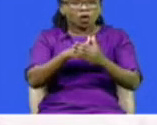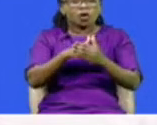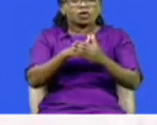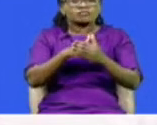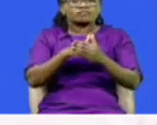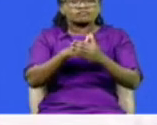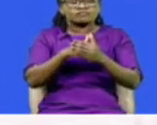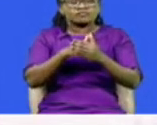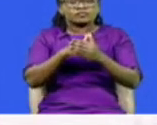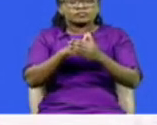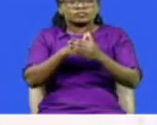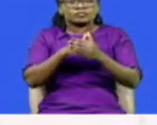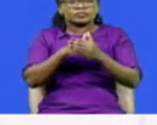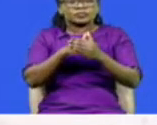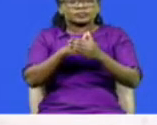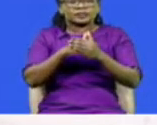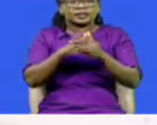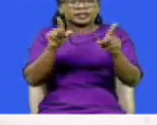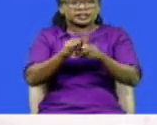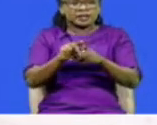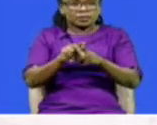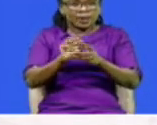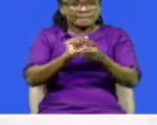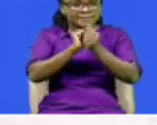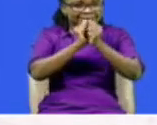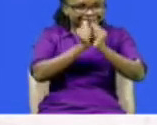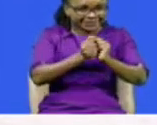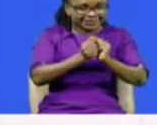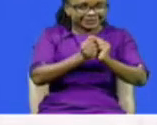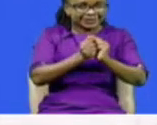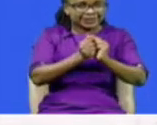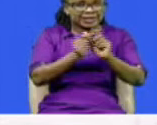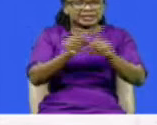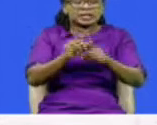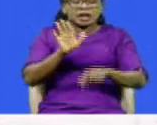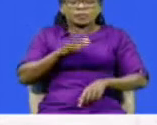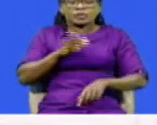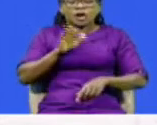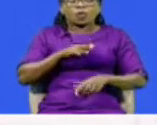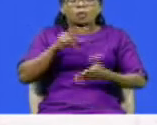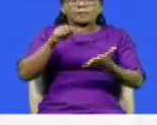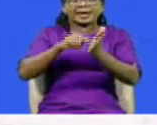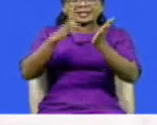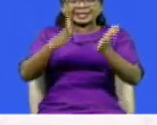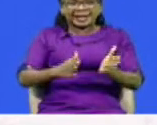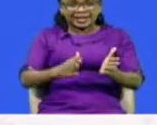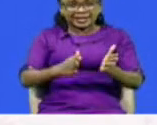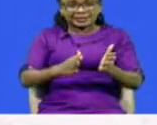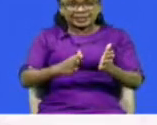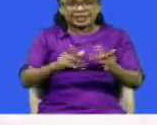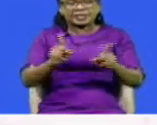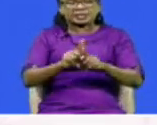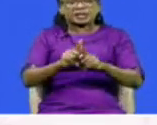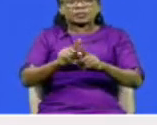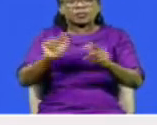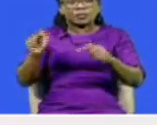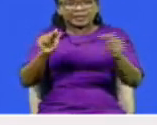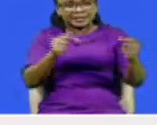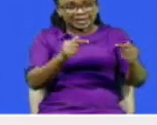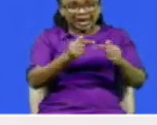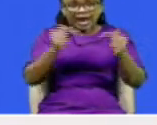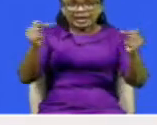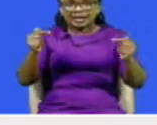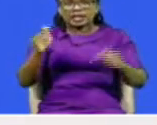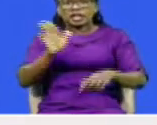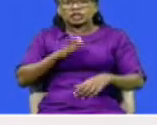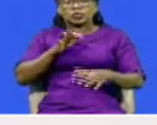offline spaces, especially targeting the women candidates as part of the violence against women